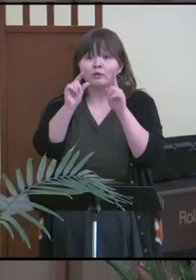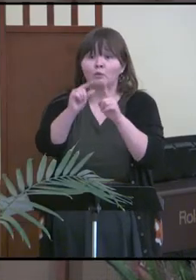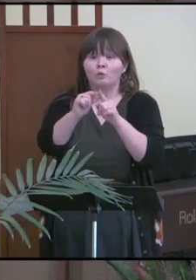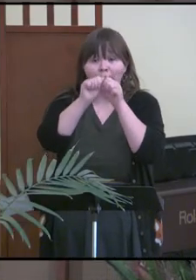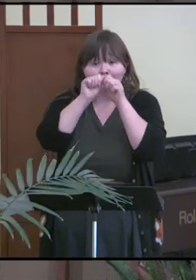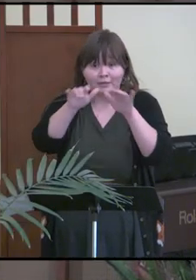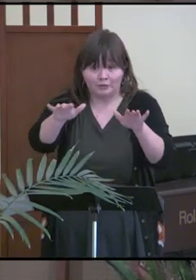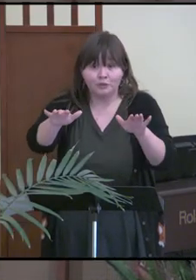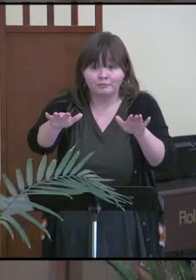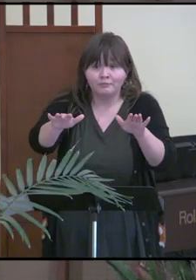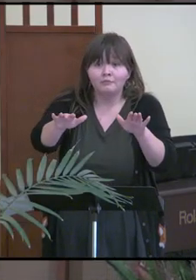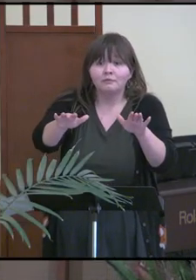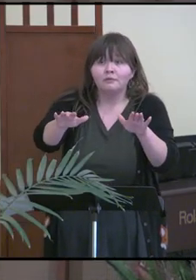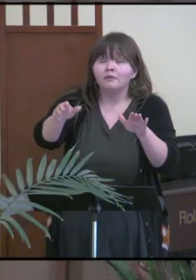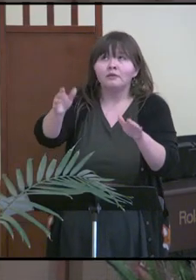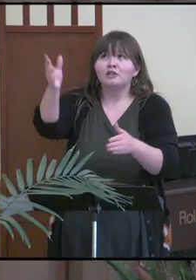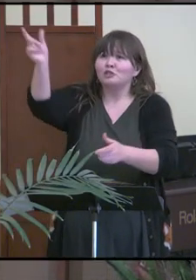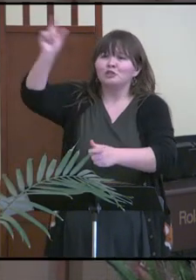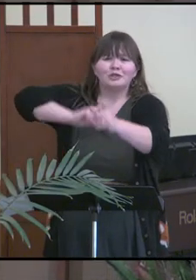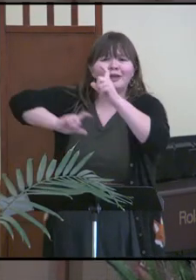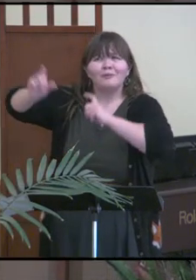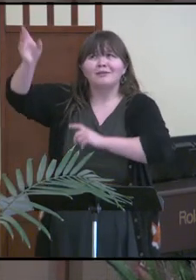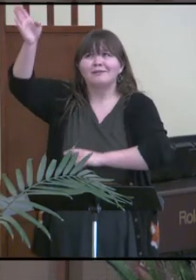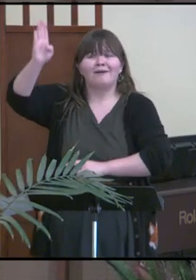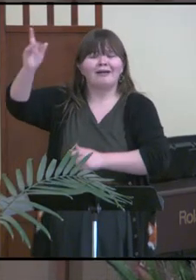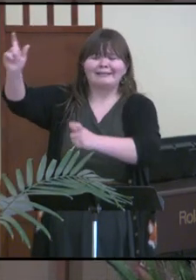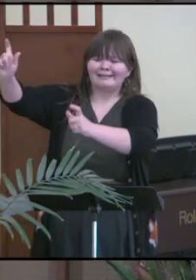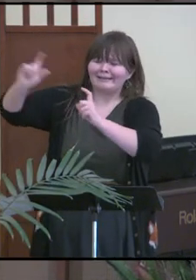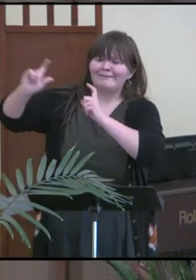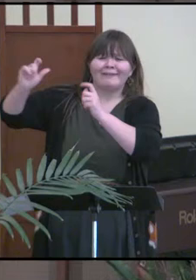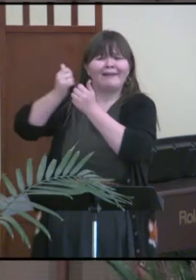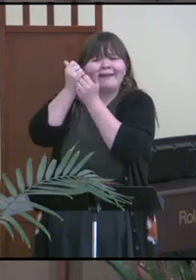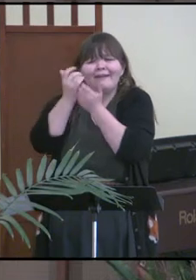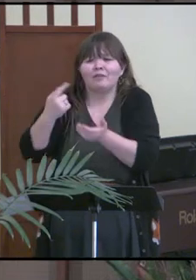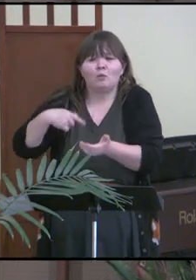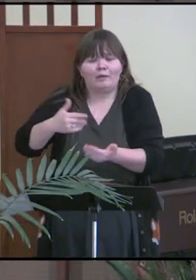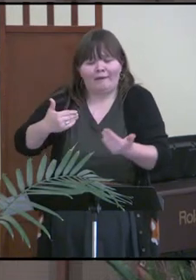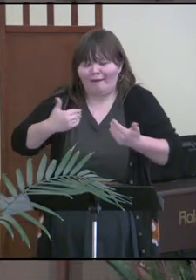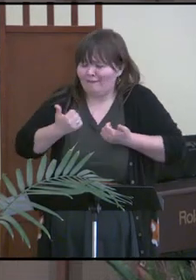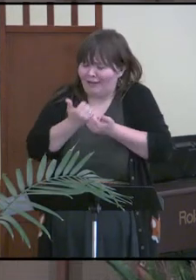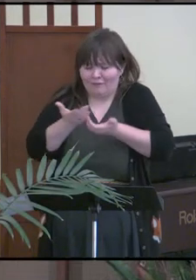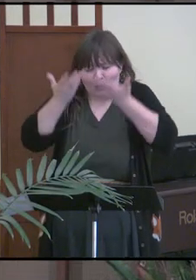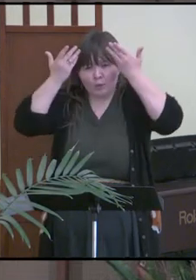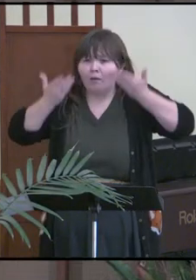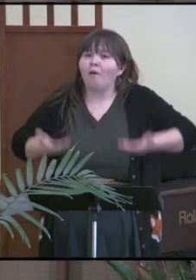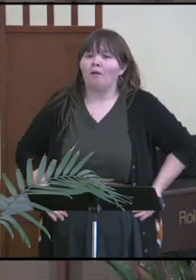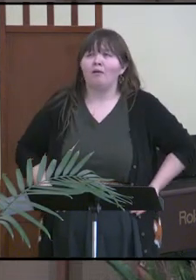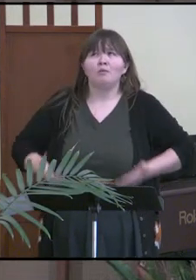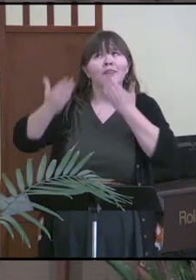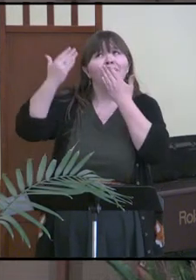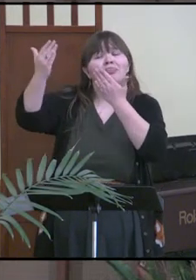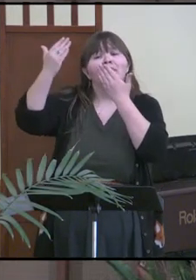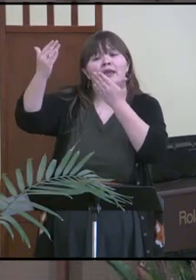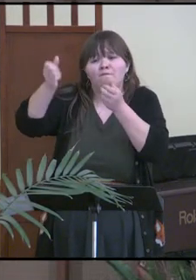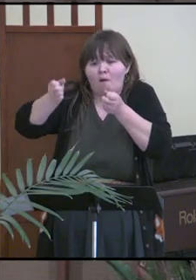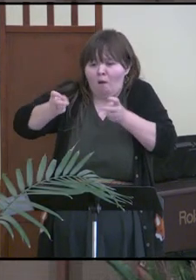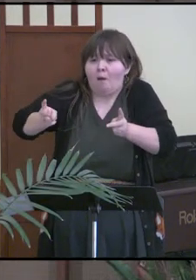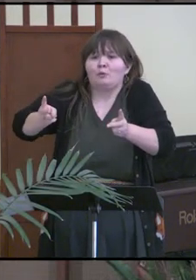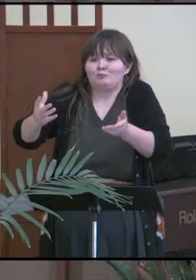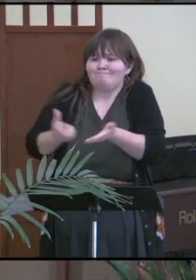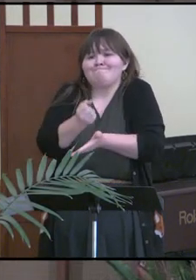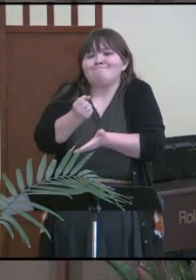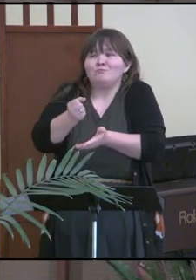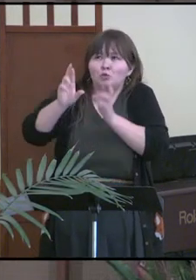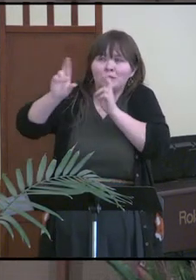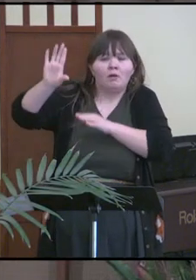Words of benediction. Generous God, you have given us all that we have and all that we are. We thank you for the opportunity to